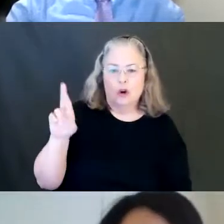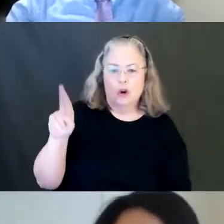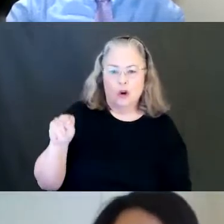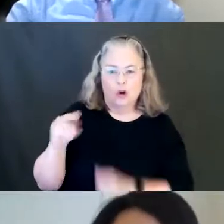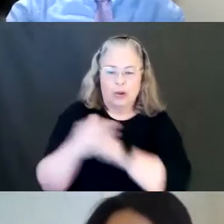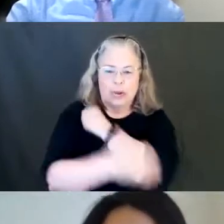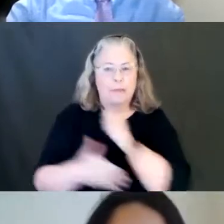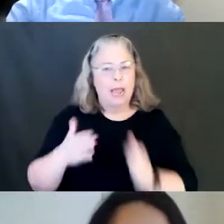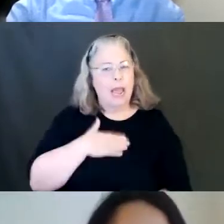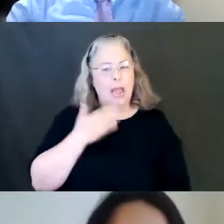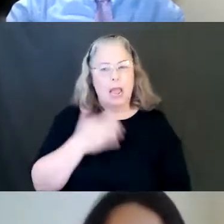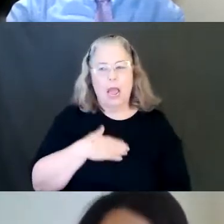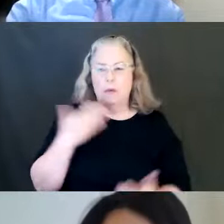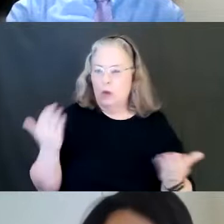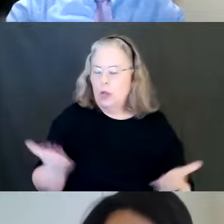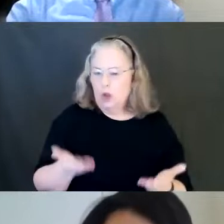to be here.